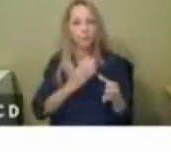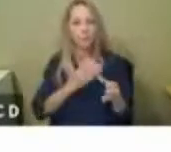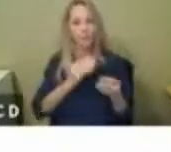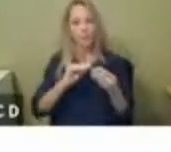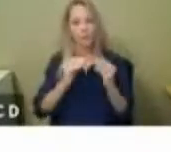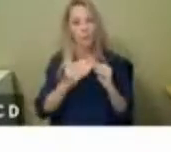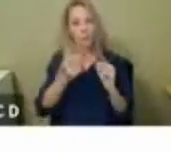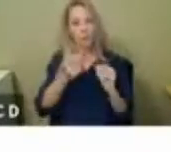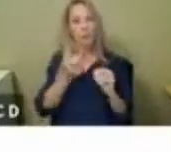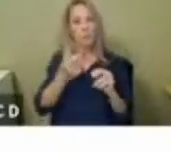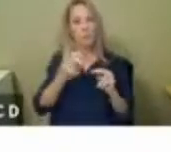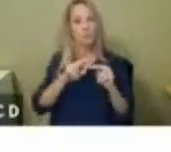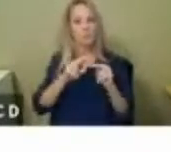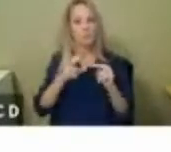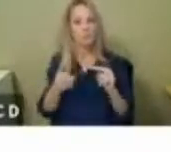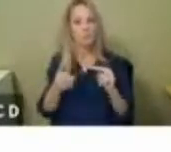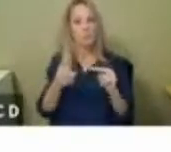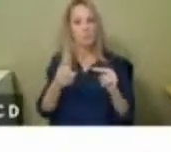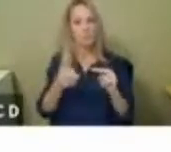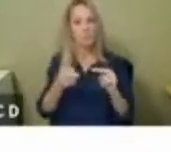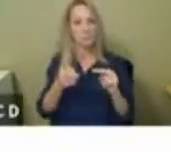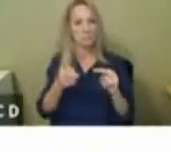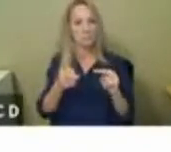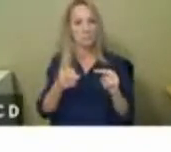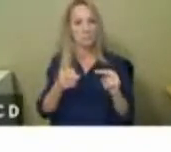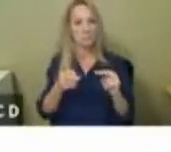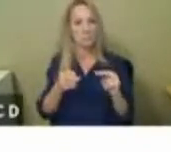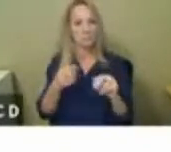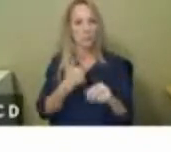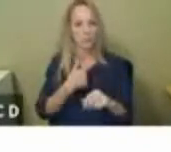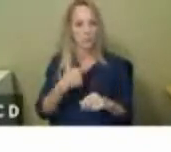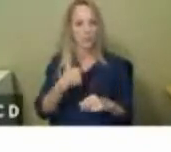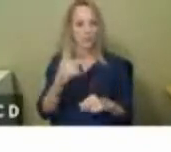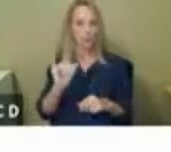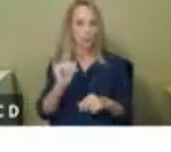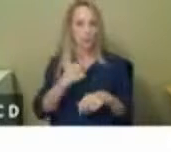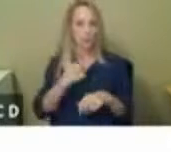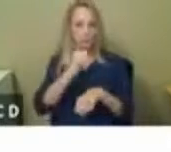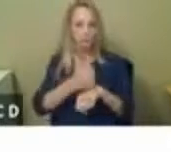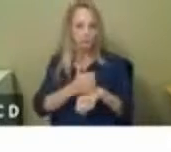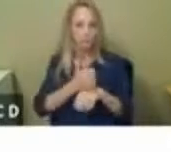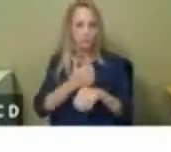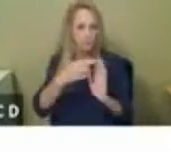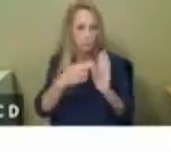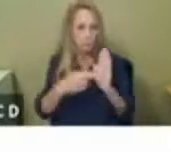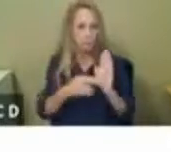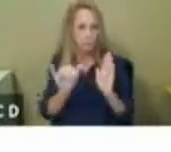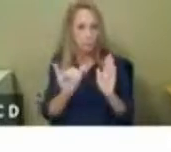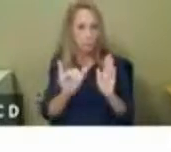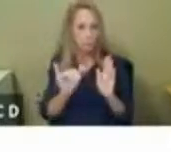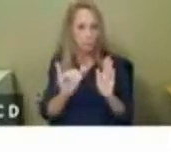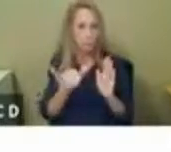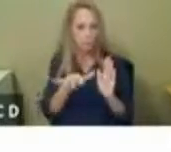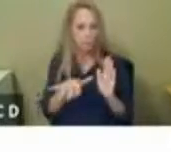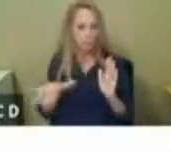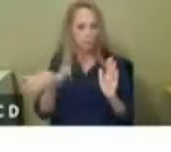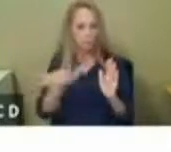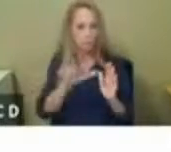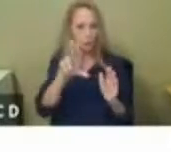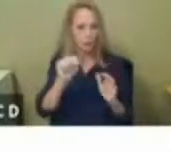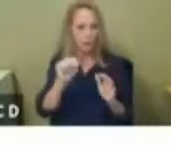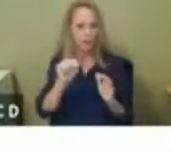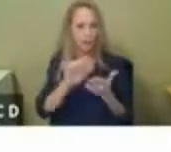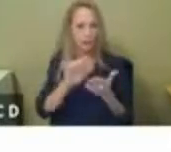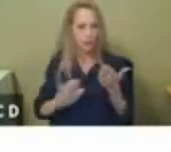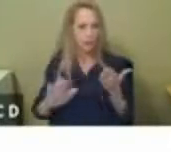come down. We put in place some restrictions right around that time on campus that we now have begun to lift